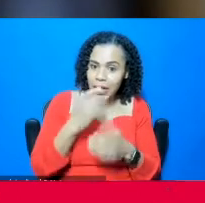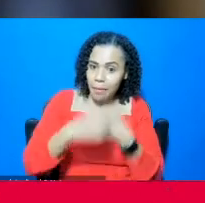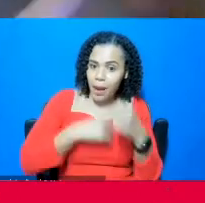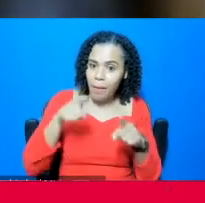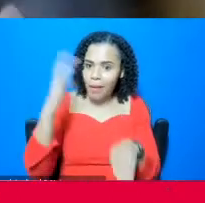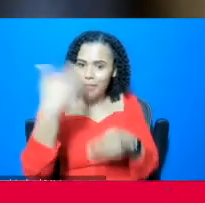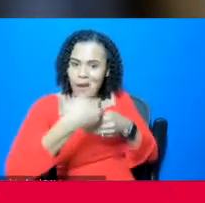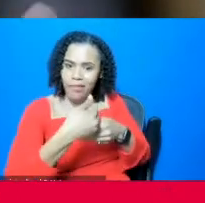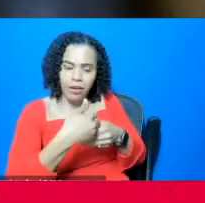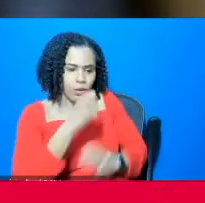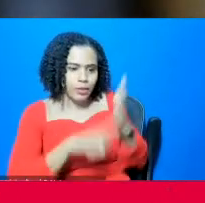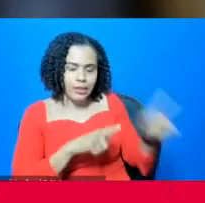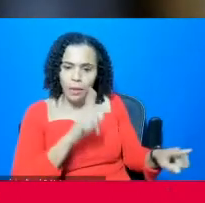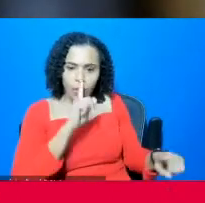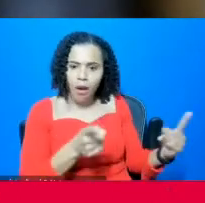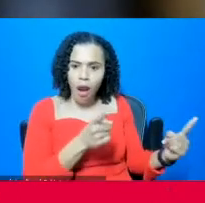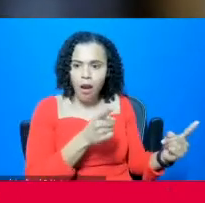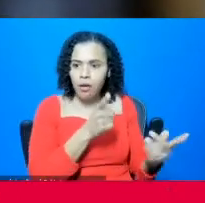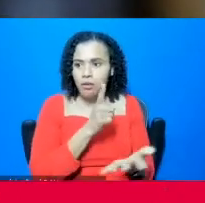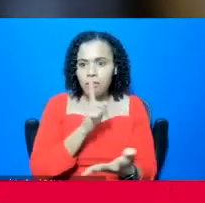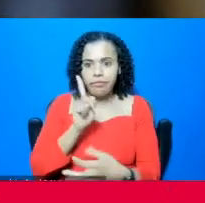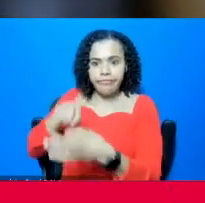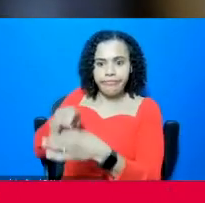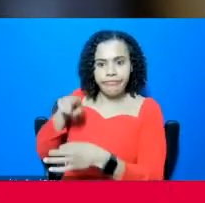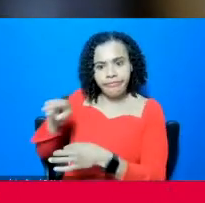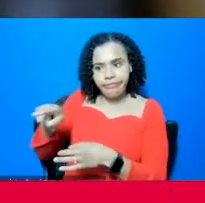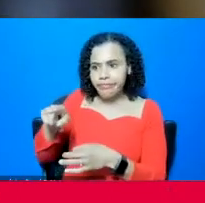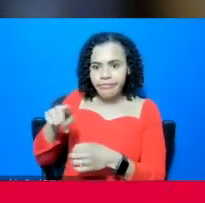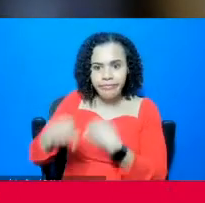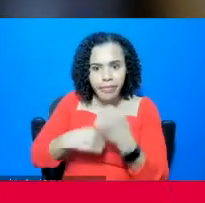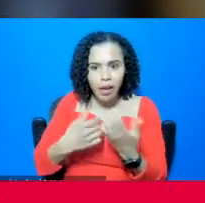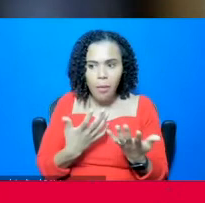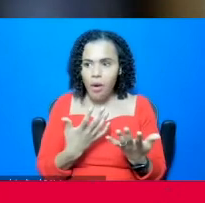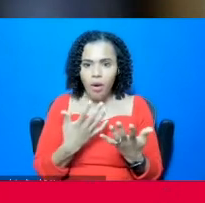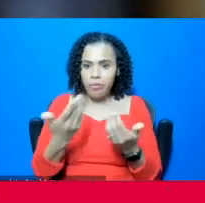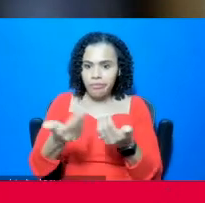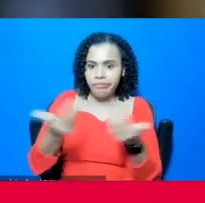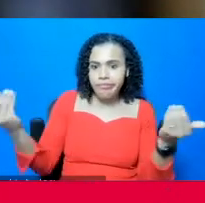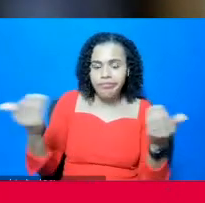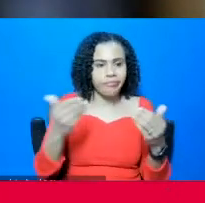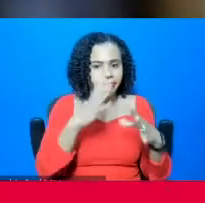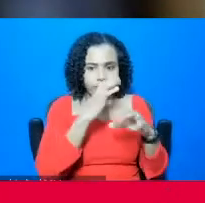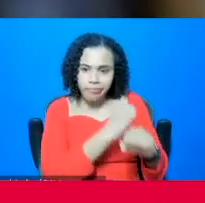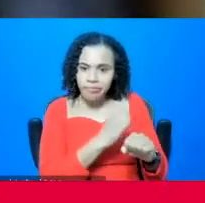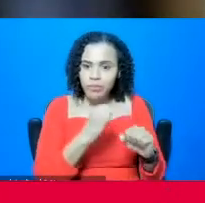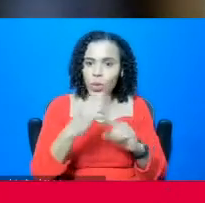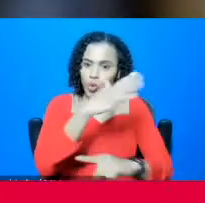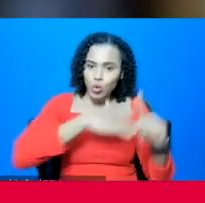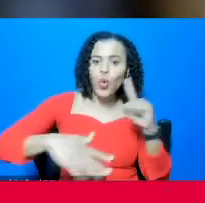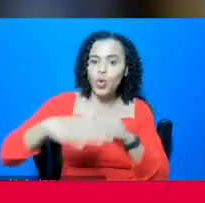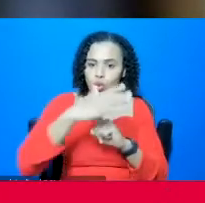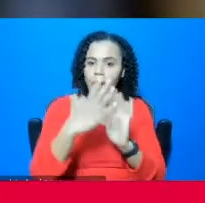that creates a hate echo chamber of social understanding of disability that